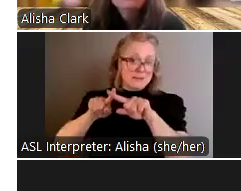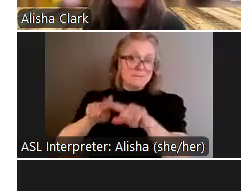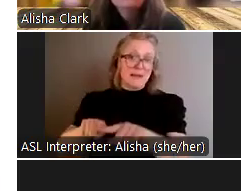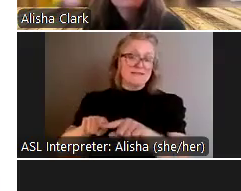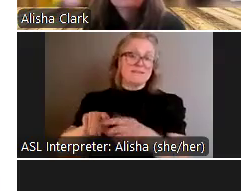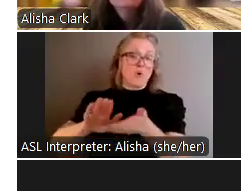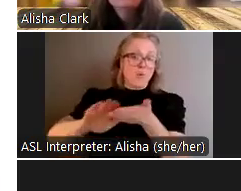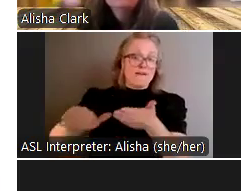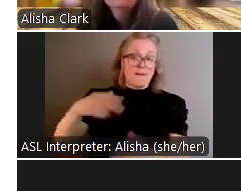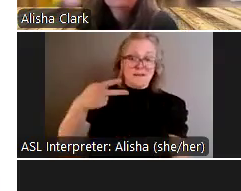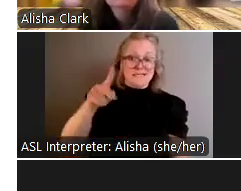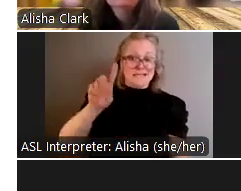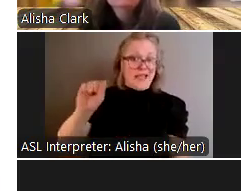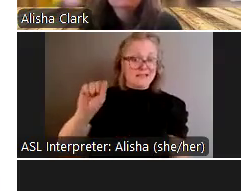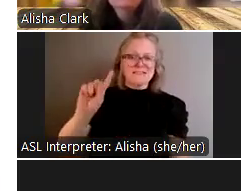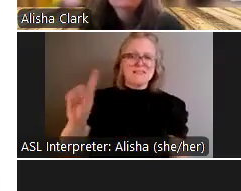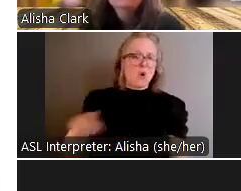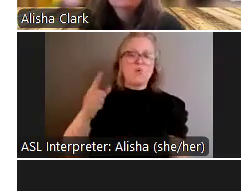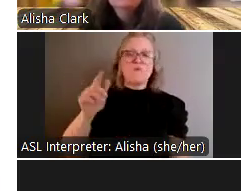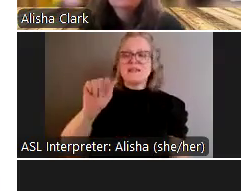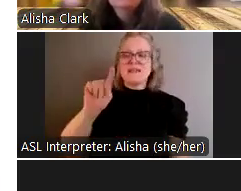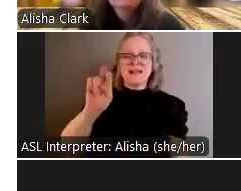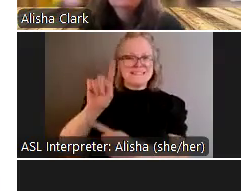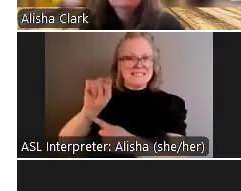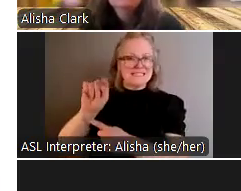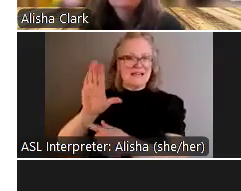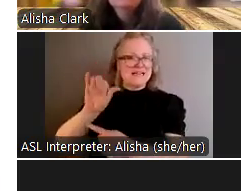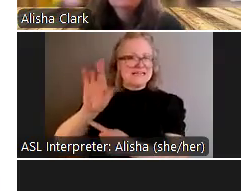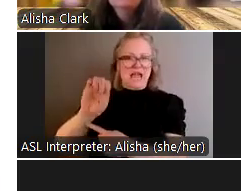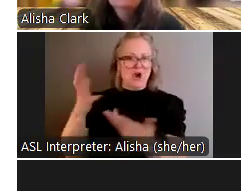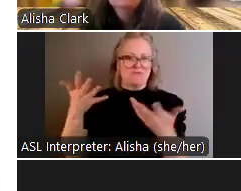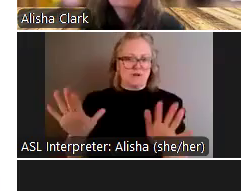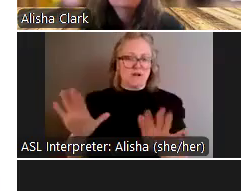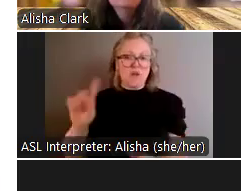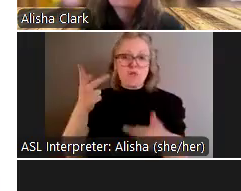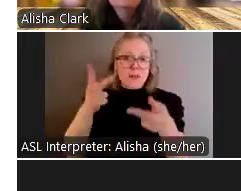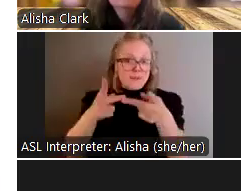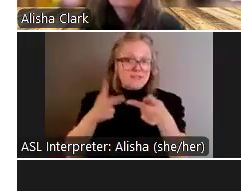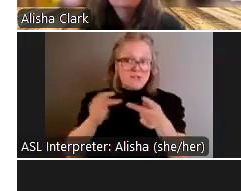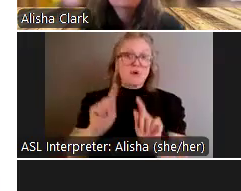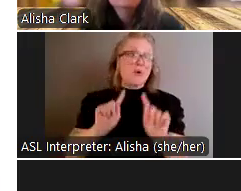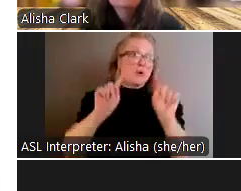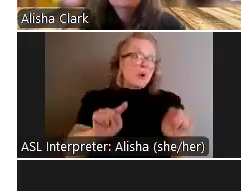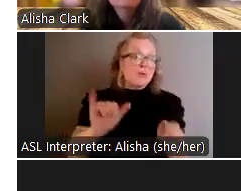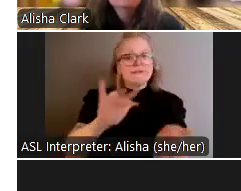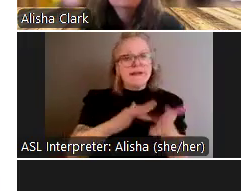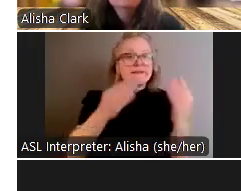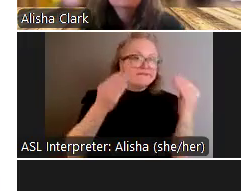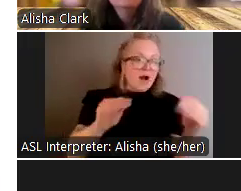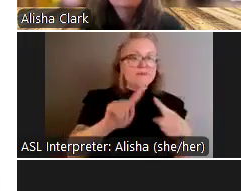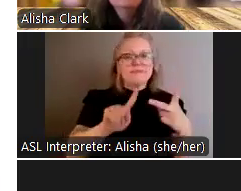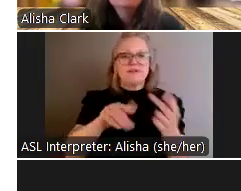waiver PDS is only attendant care, and the only places you can go are pharmacies, doctors, or shopping for